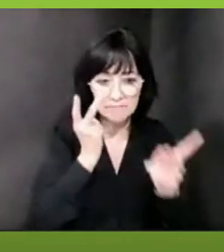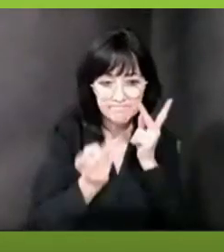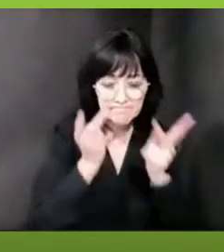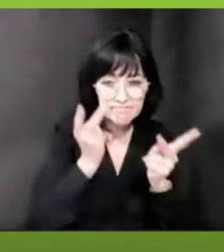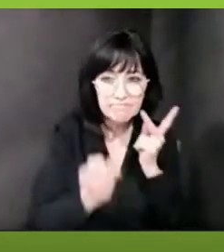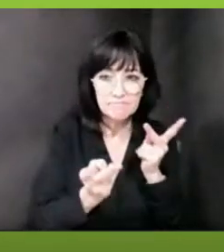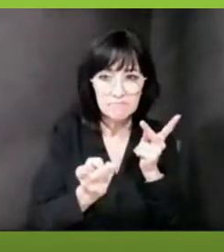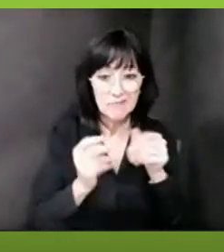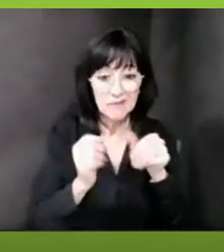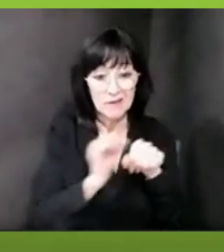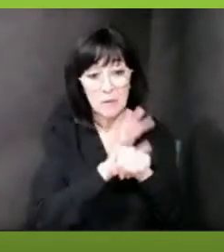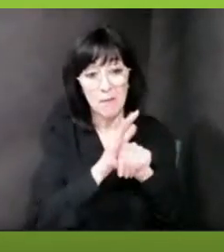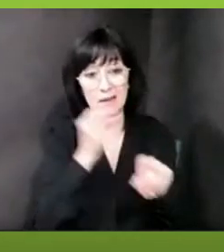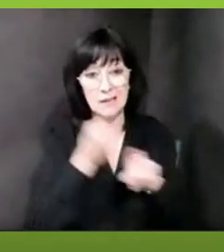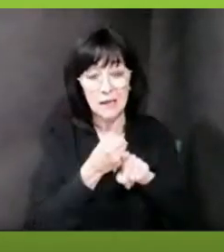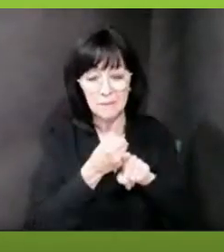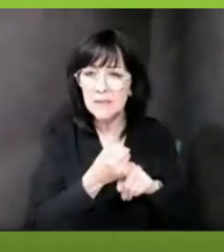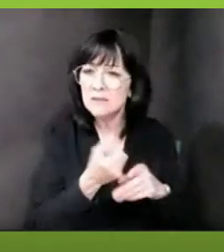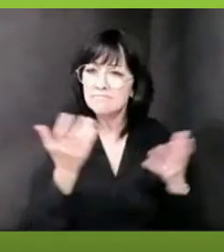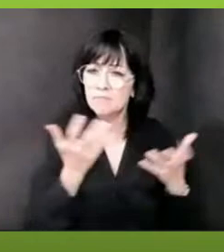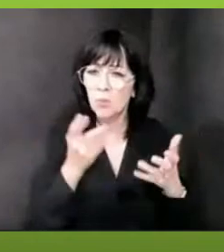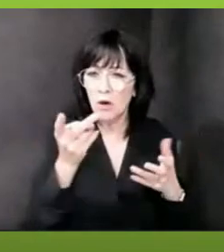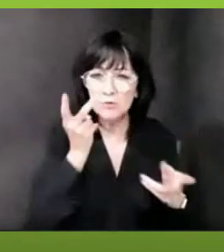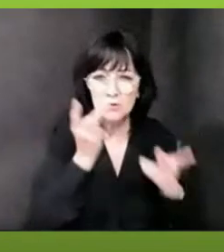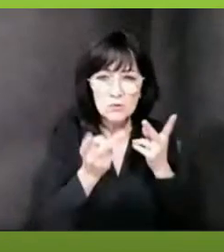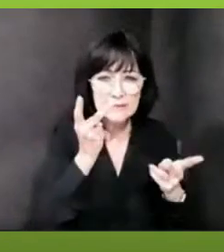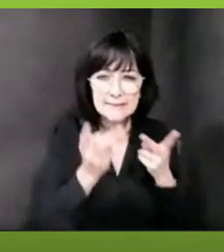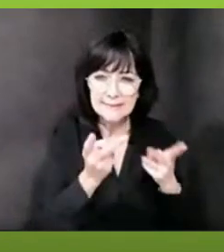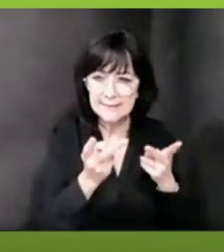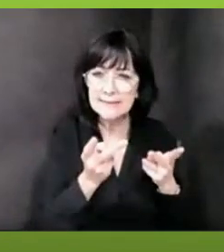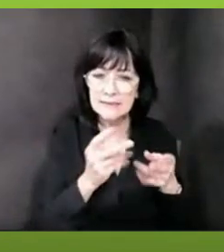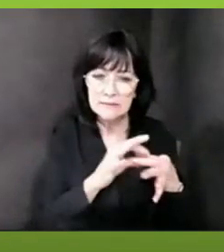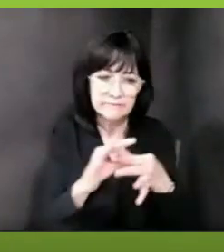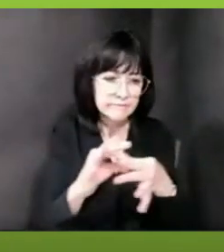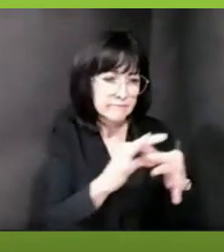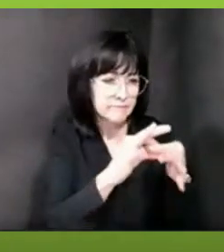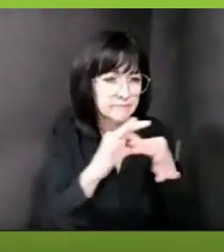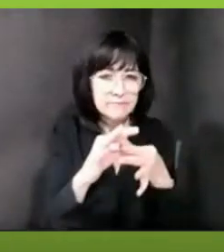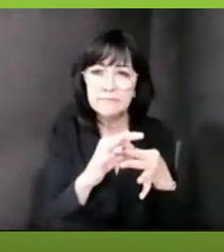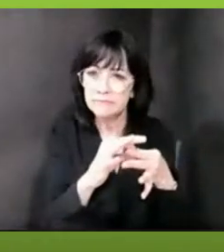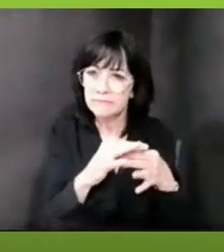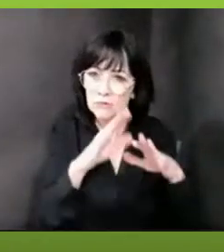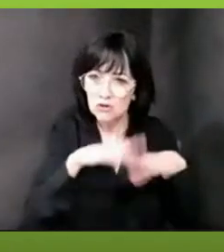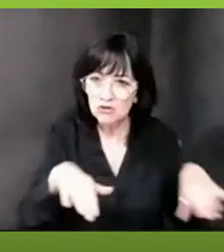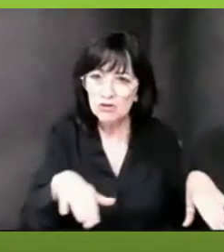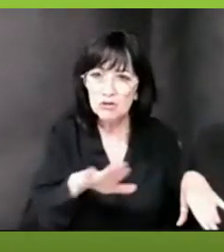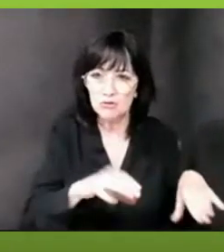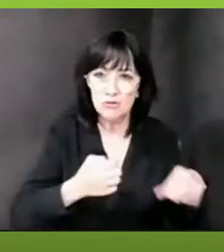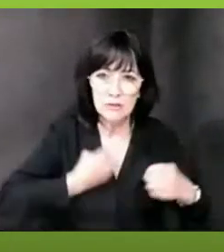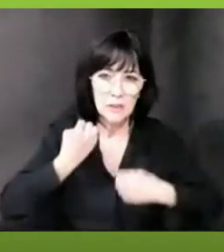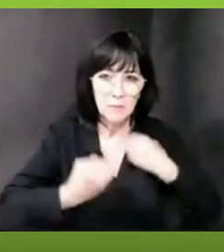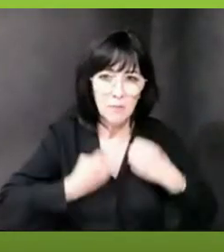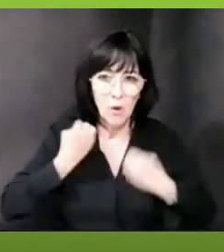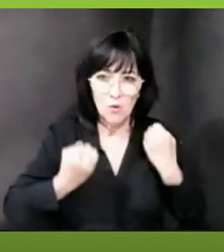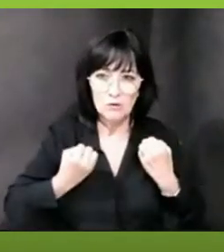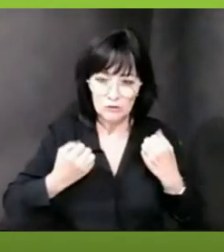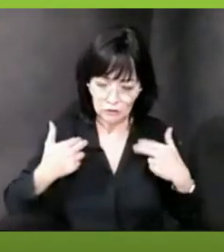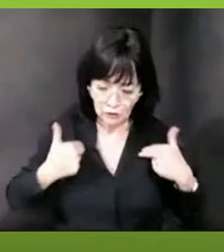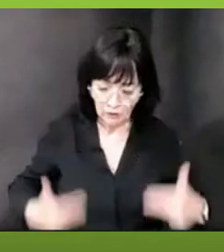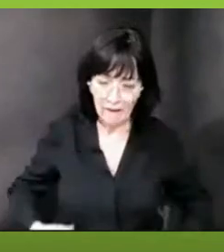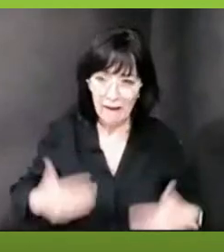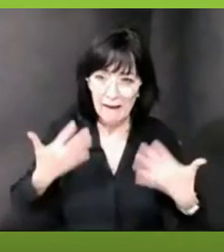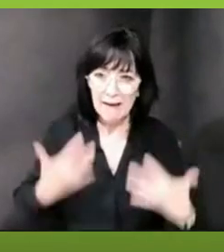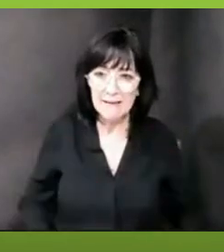of the pandemic on kids' emotional well-being? Yeah, and I everything that